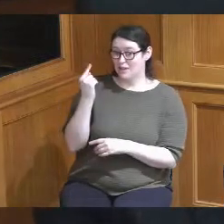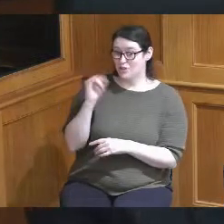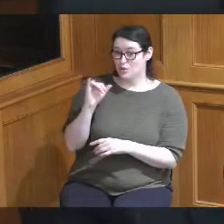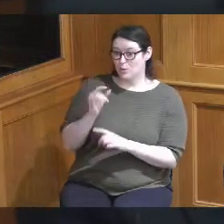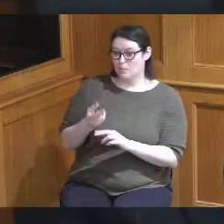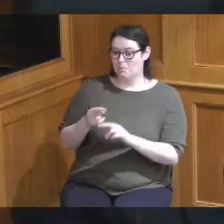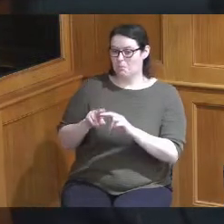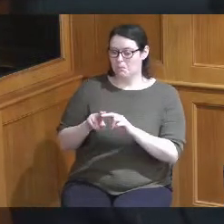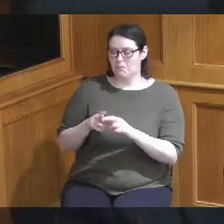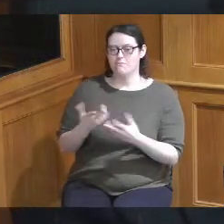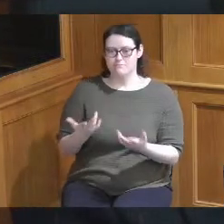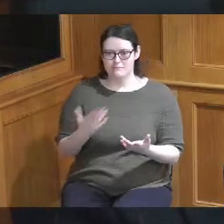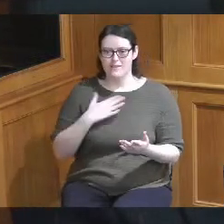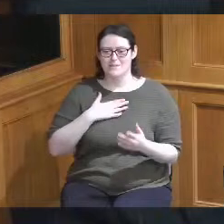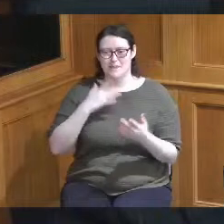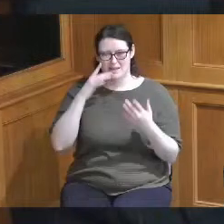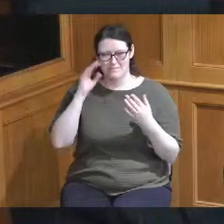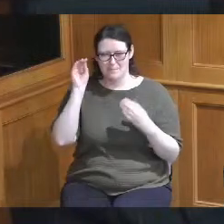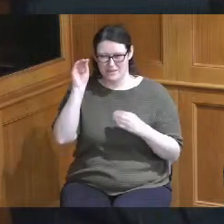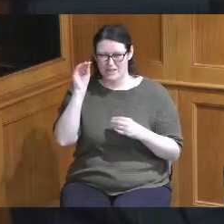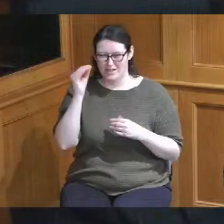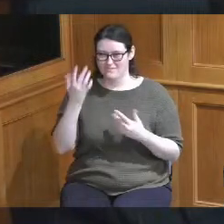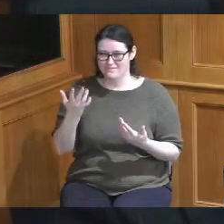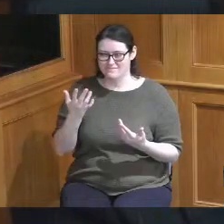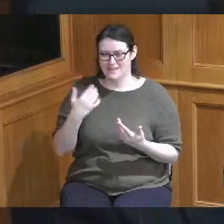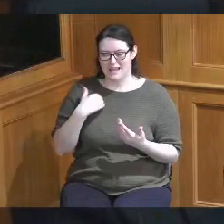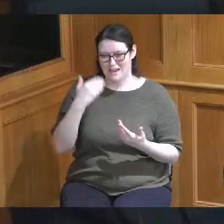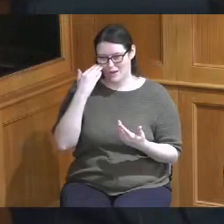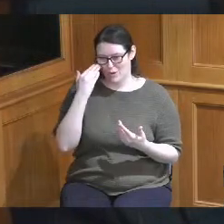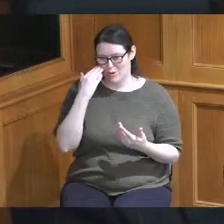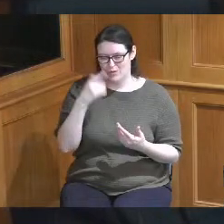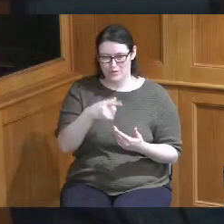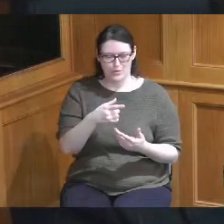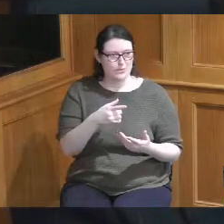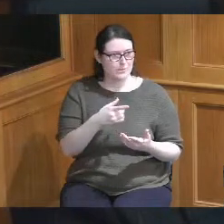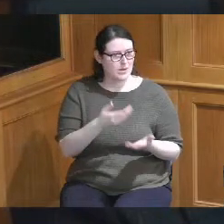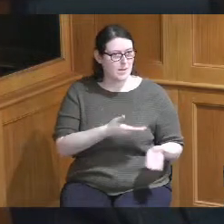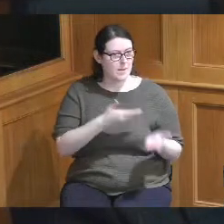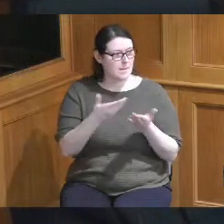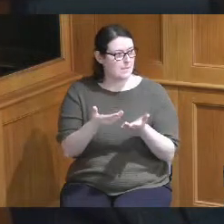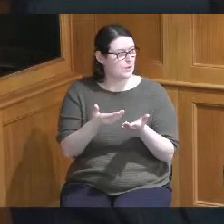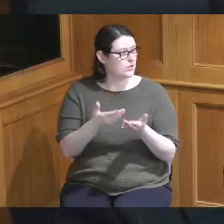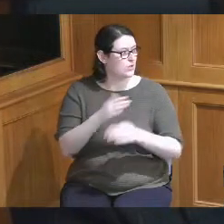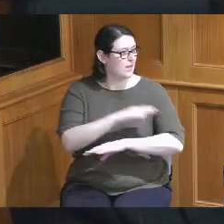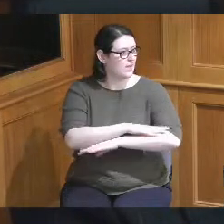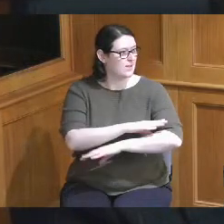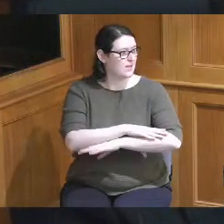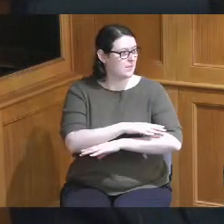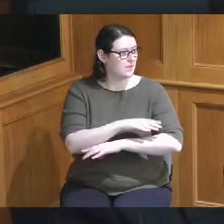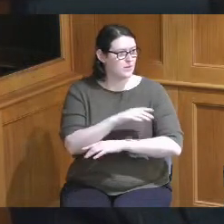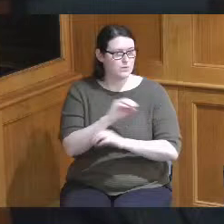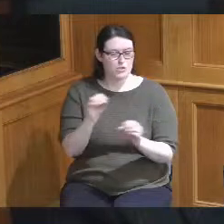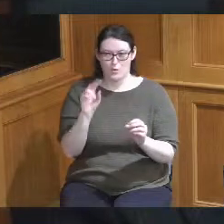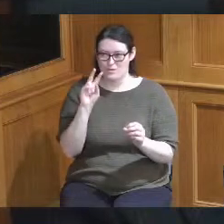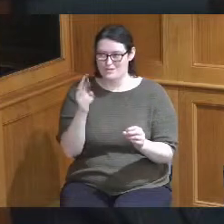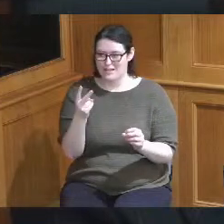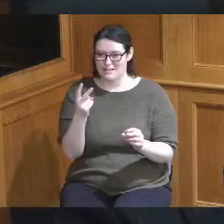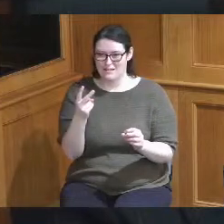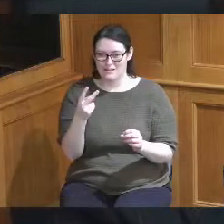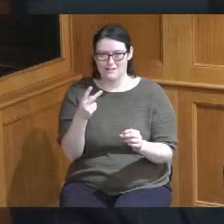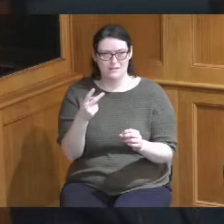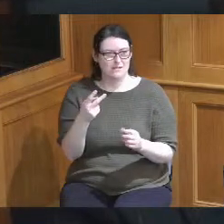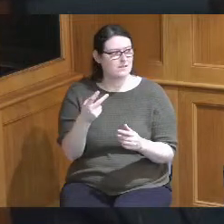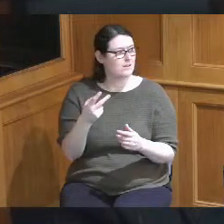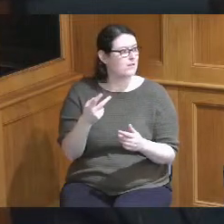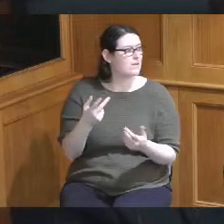that's where my position is. I know that you put a motion on the table. There wasn't a second, but I'm happy gonna to,